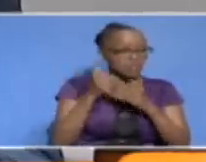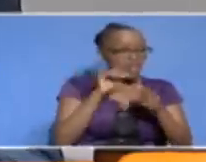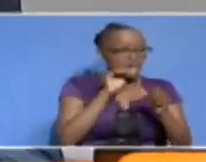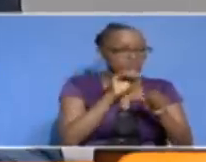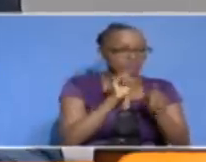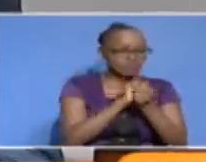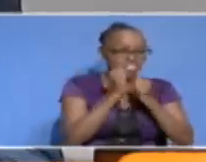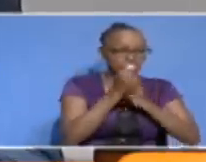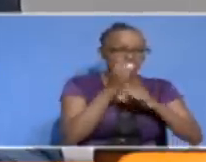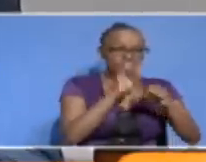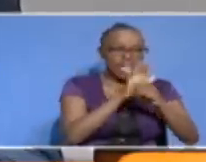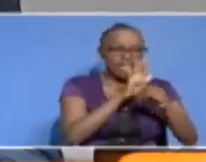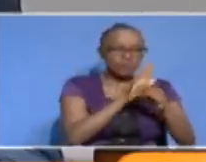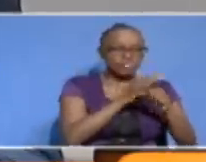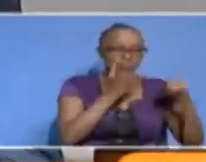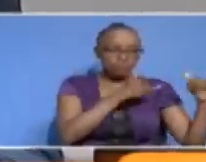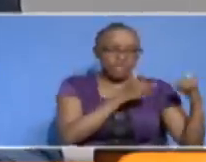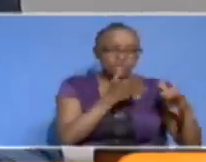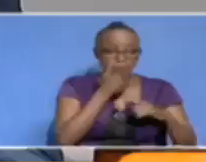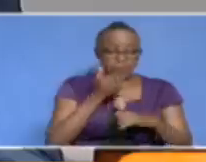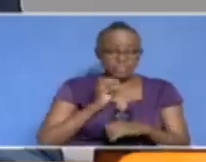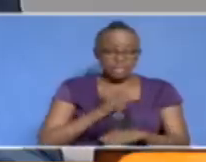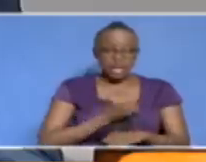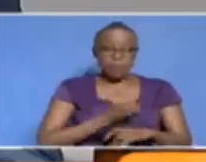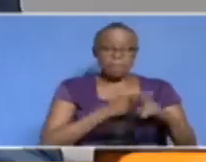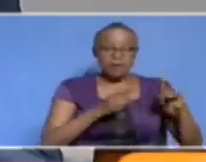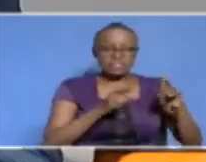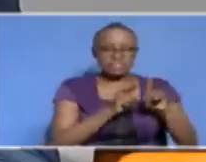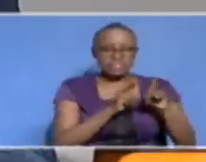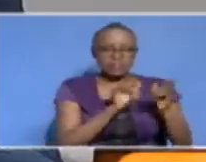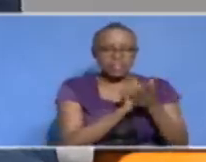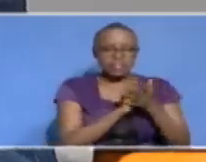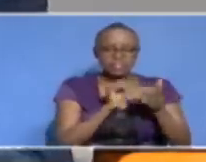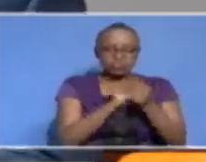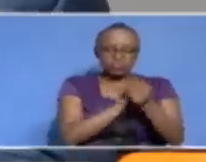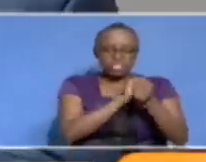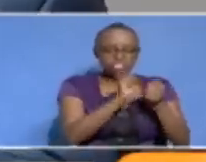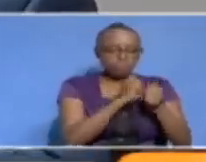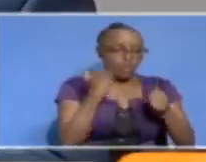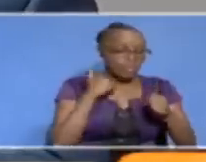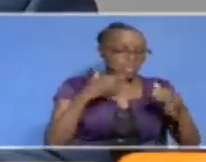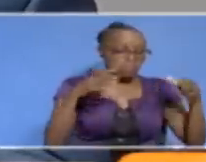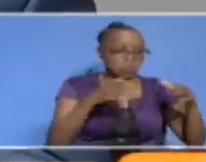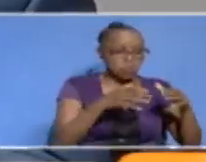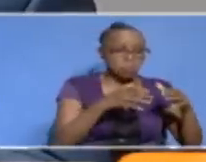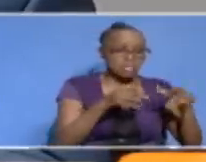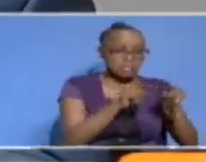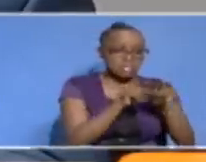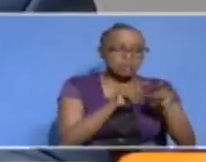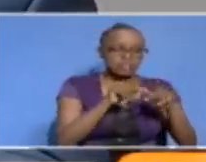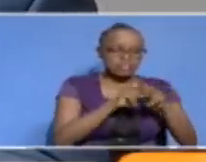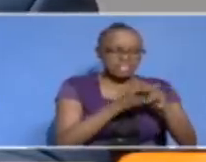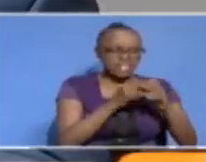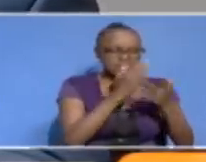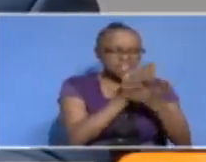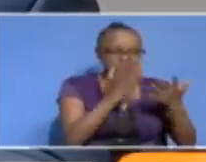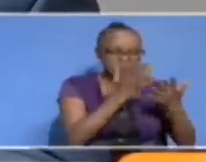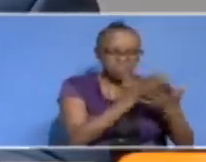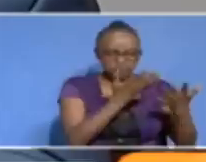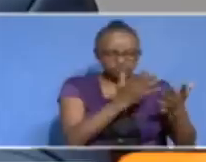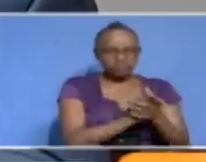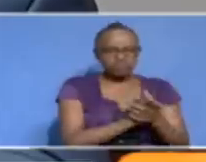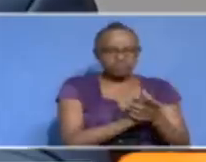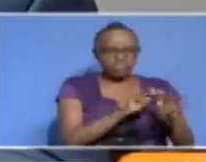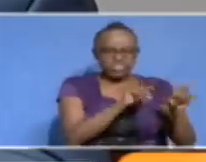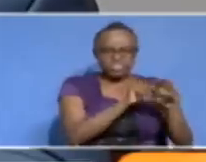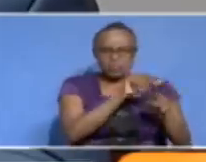change. We have tried our best. It is not easy to dismantle all these cartels at once. We have to start from somewhere.